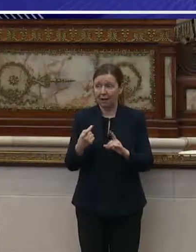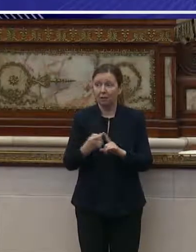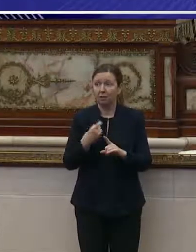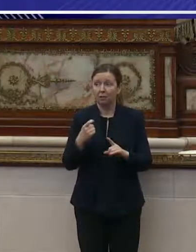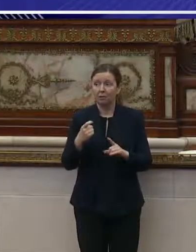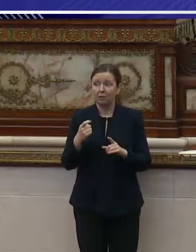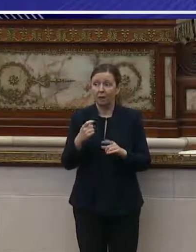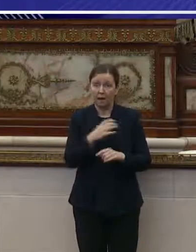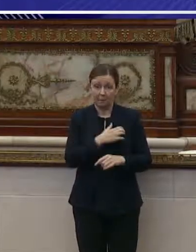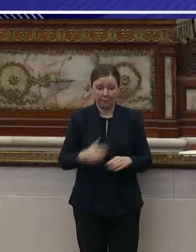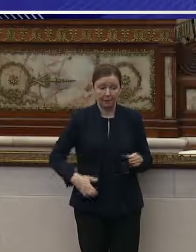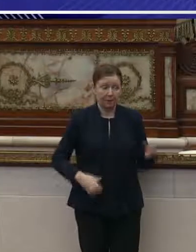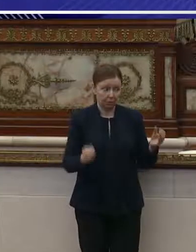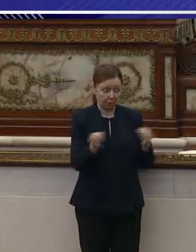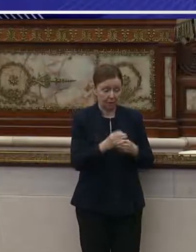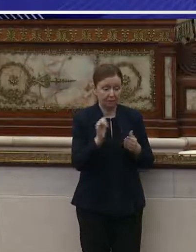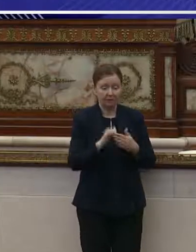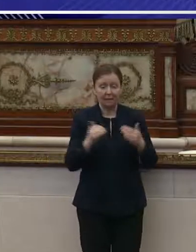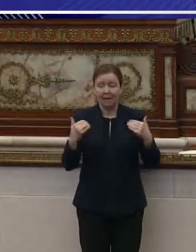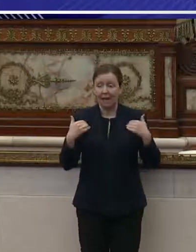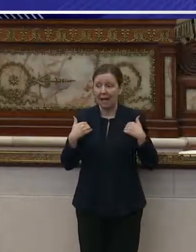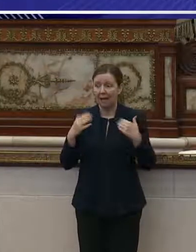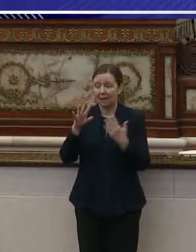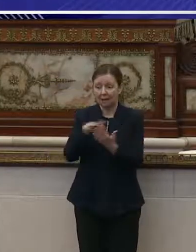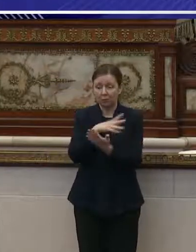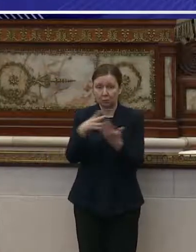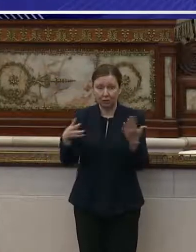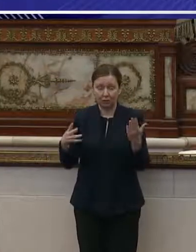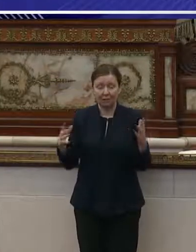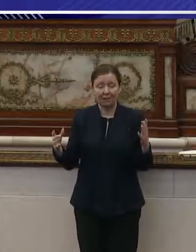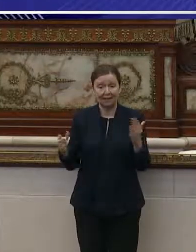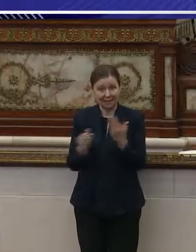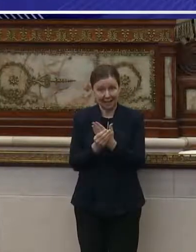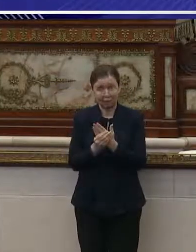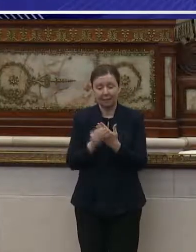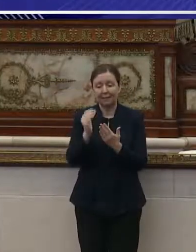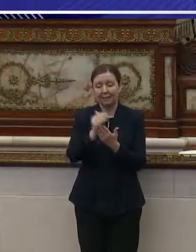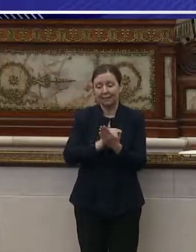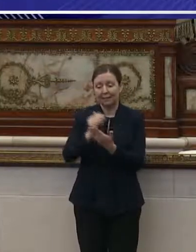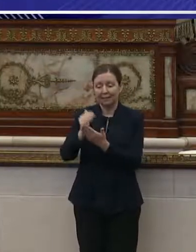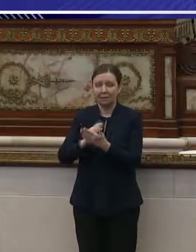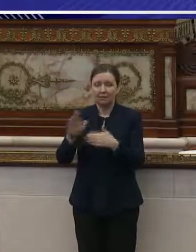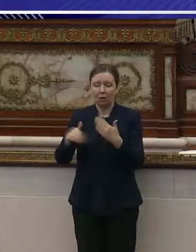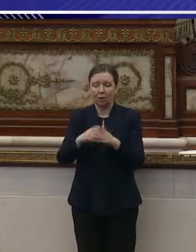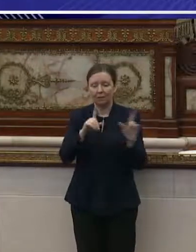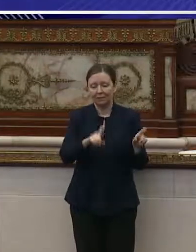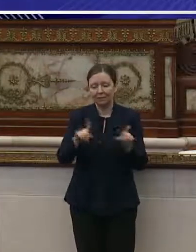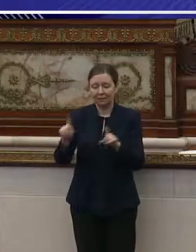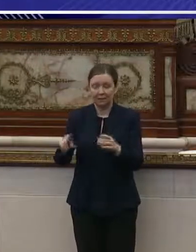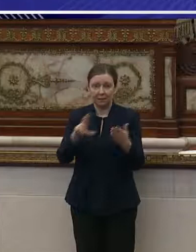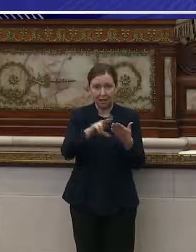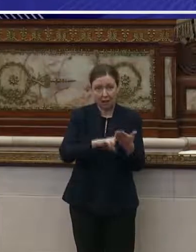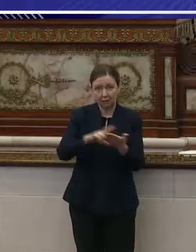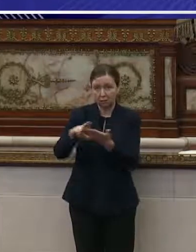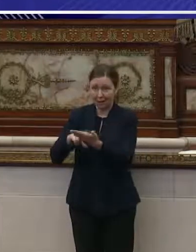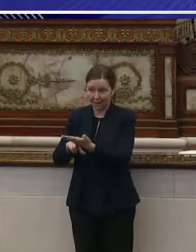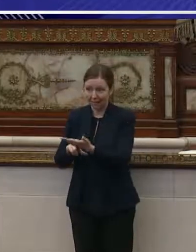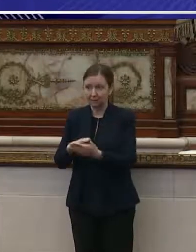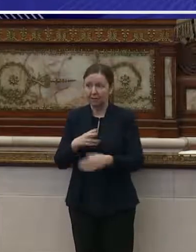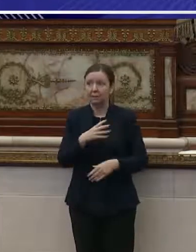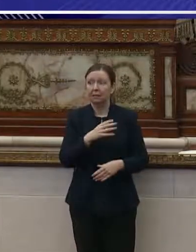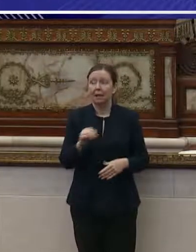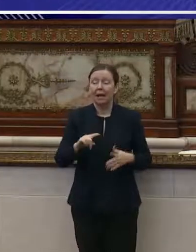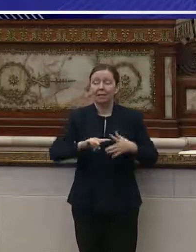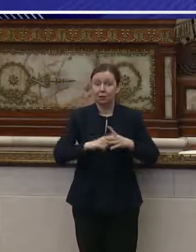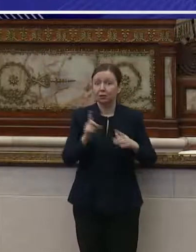the administration that had a spreadsheet attachment listing all the testing contracts and the